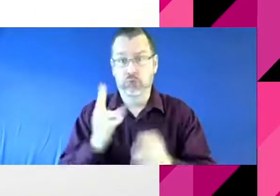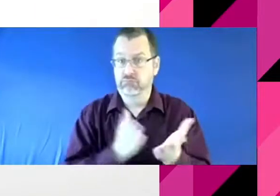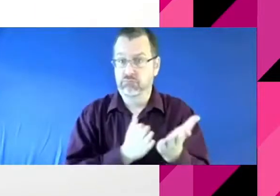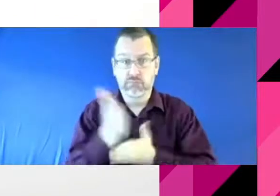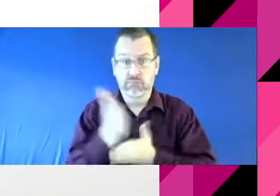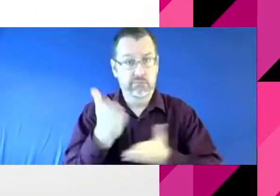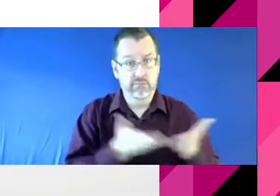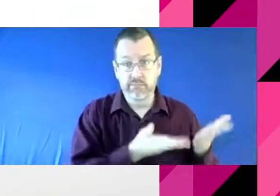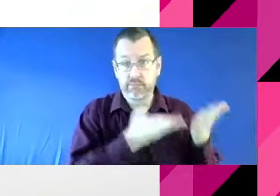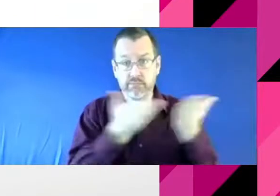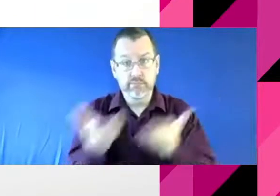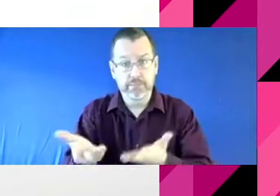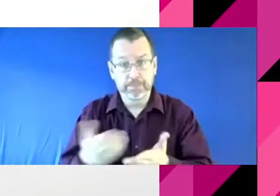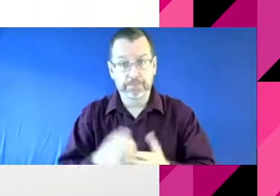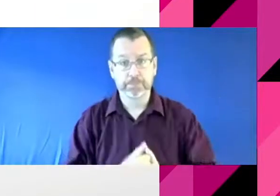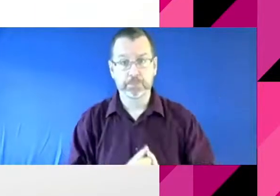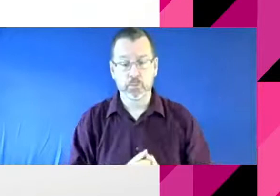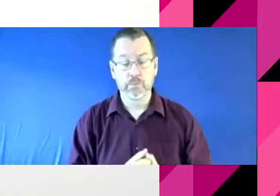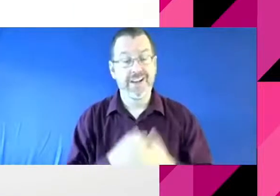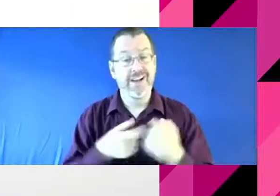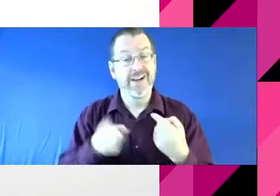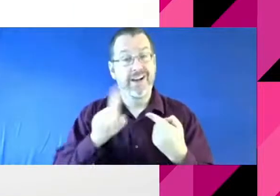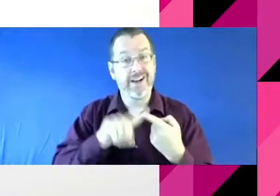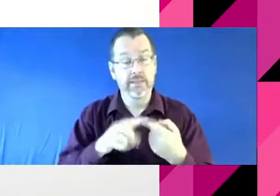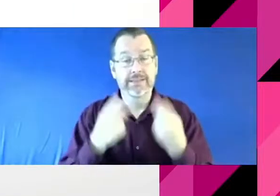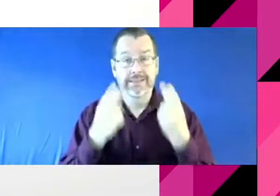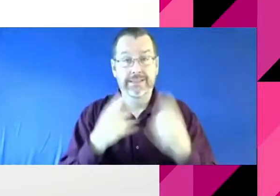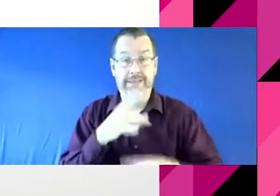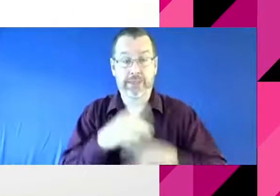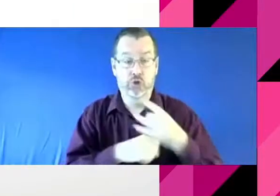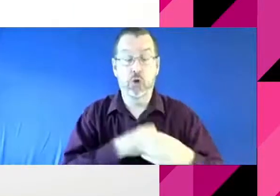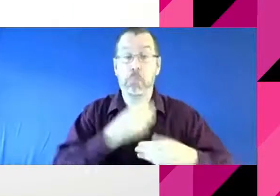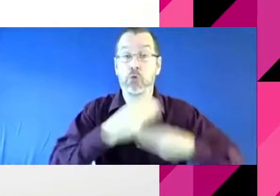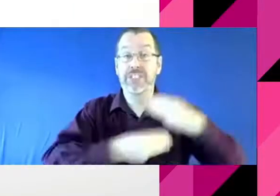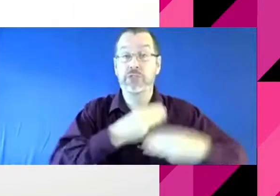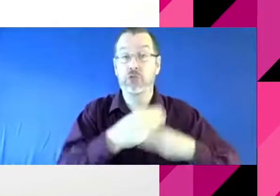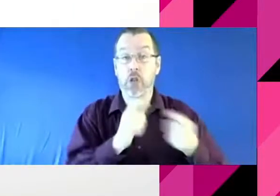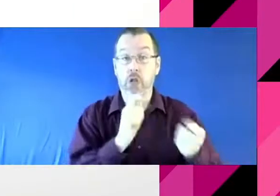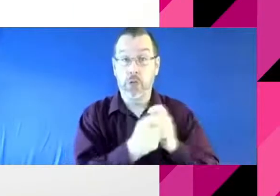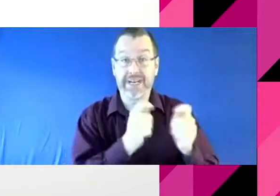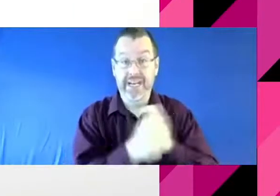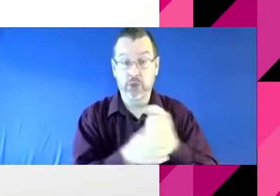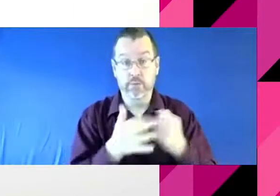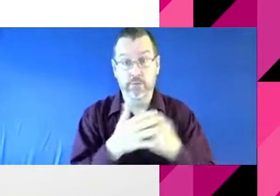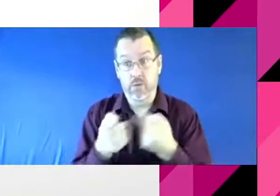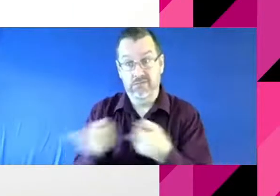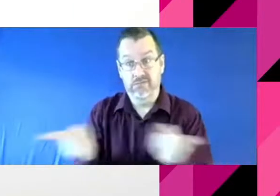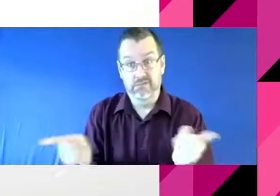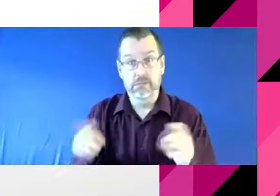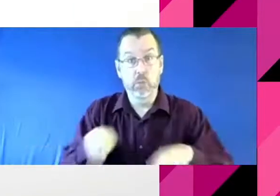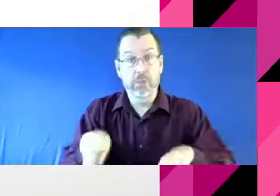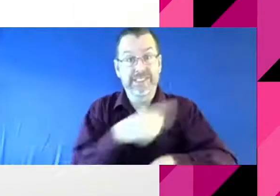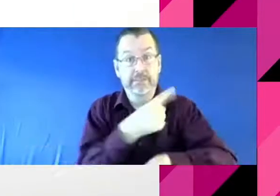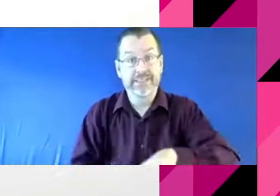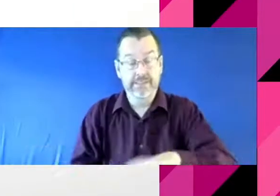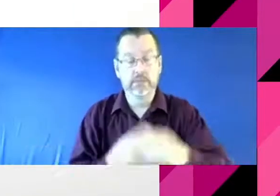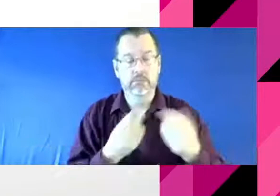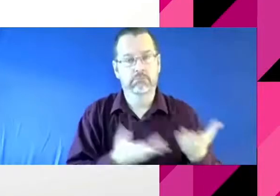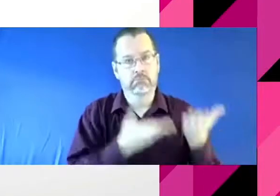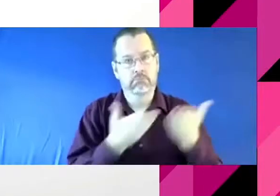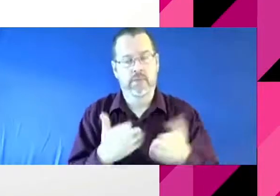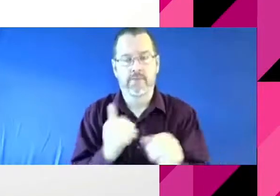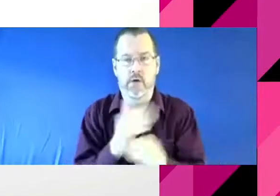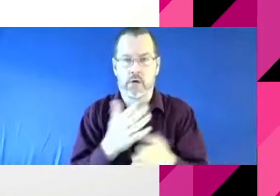provided. And we need to ensure that the procedural accommodation for persons with disabilities is provided for all,